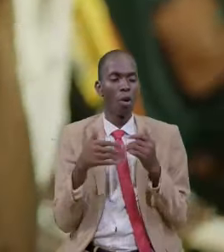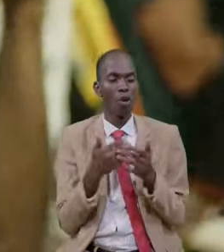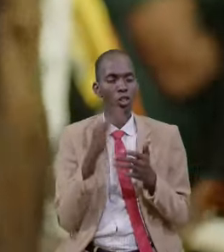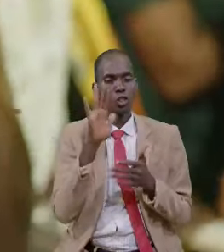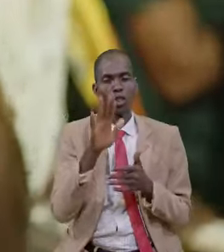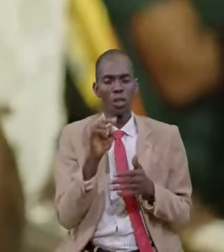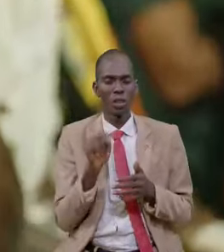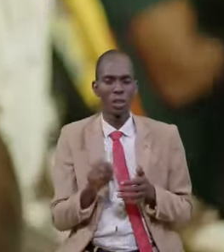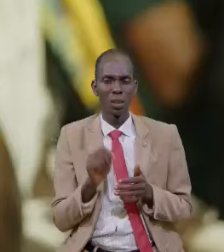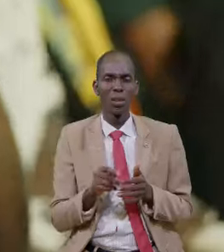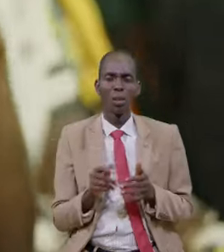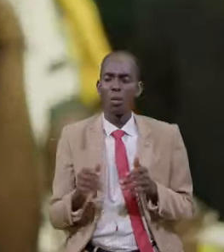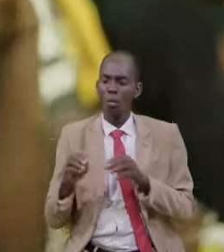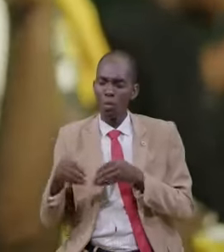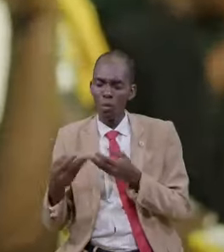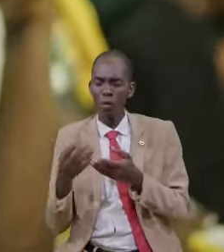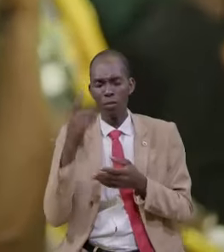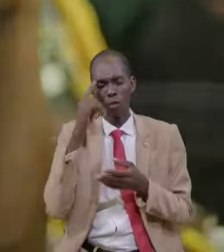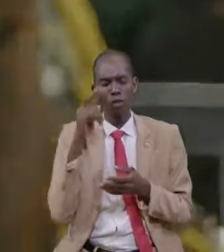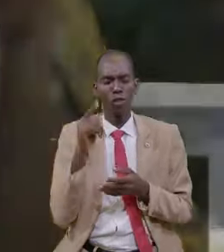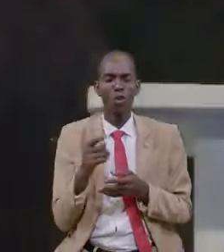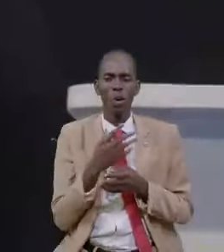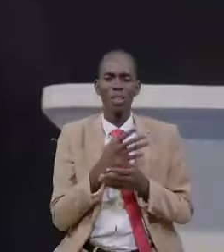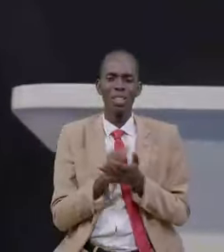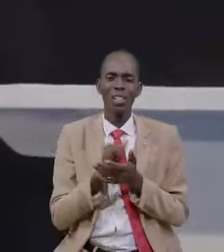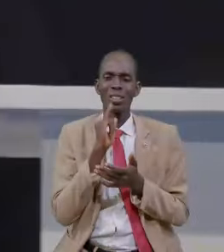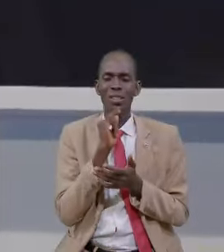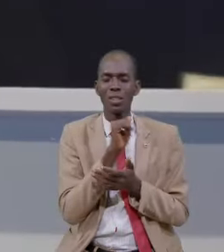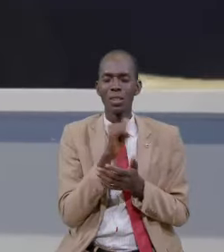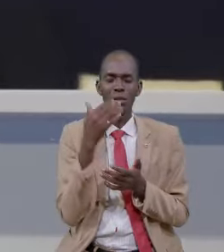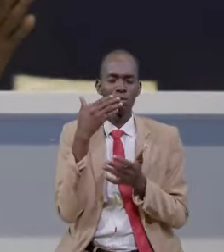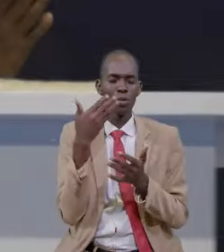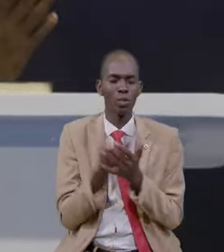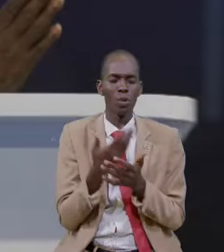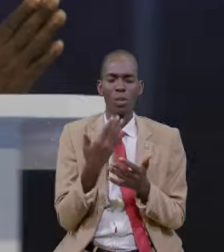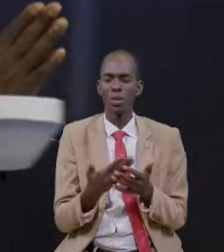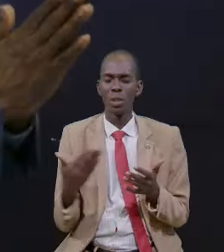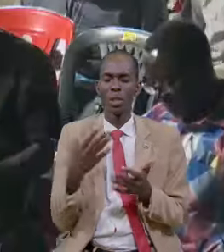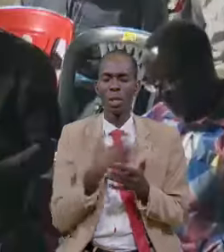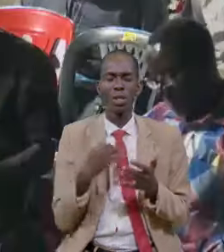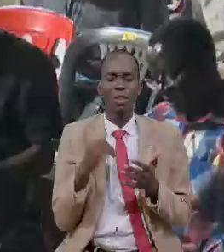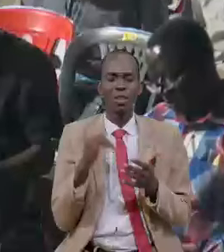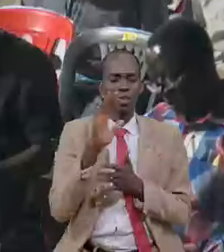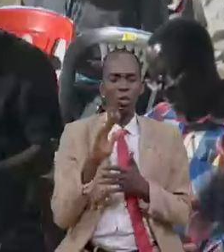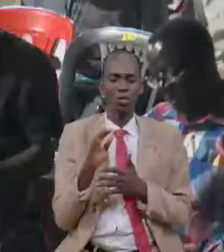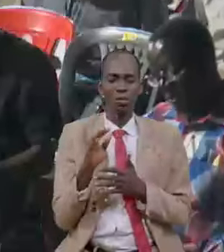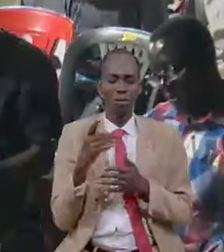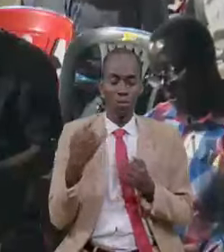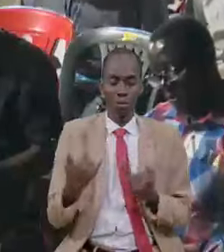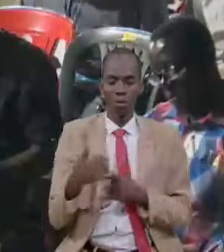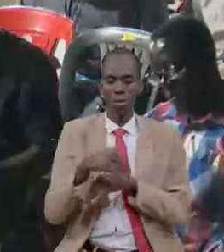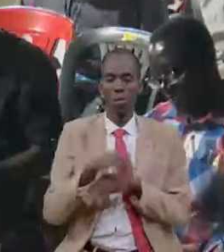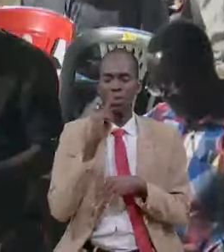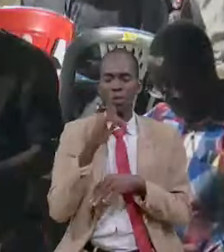you, prosperity, that's a good thing. And tonight is the night you have.